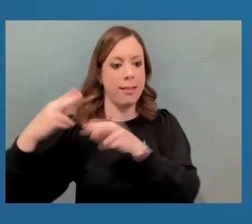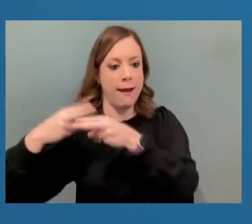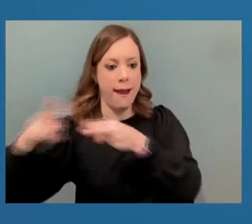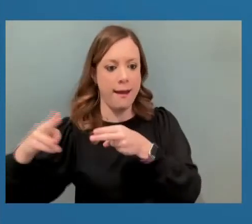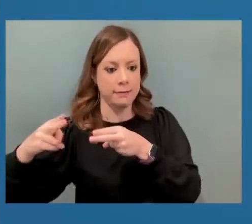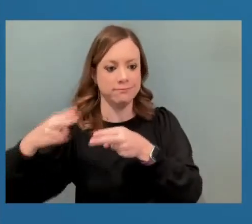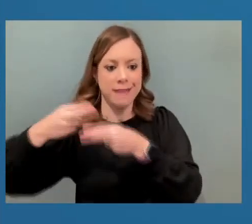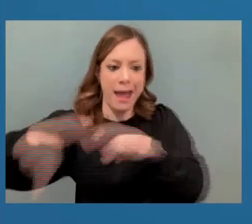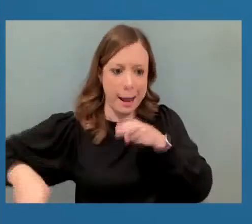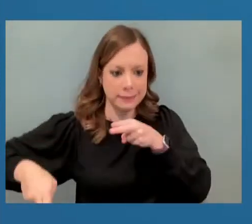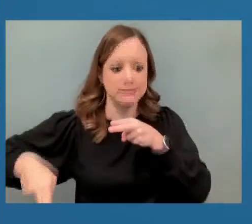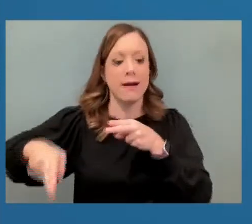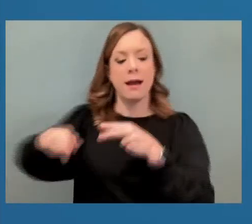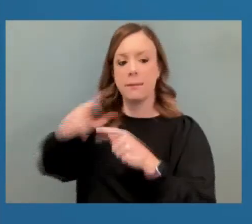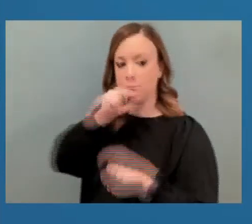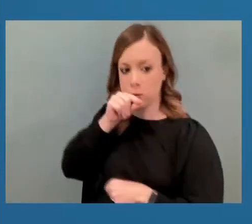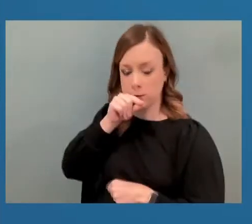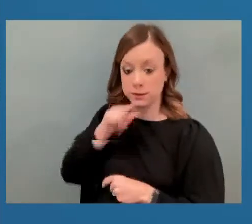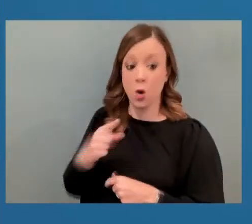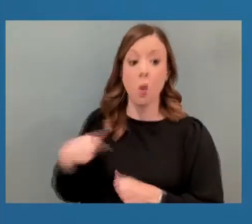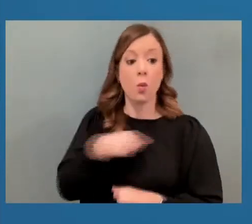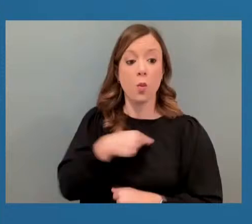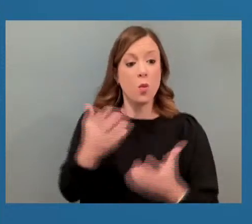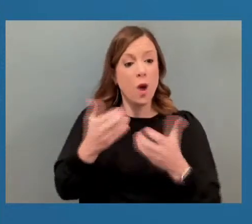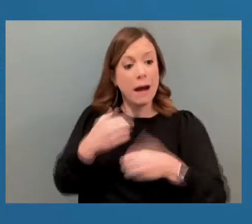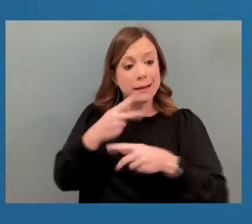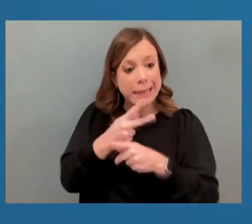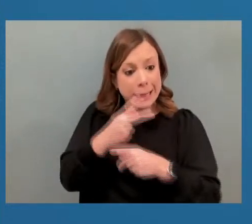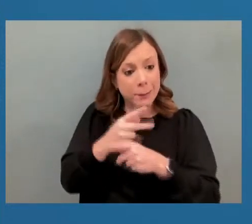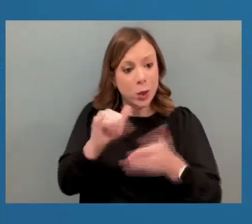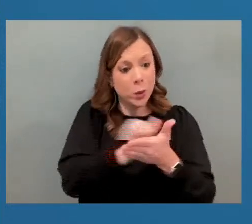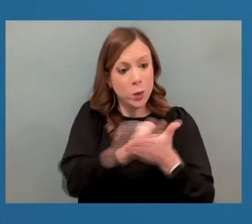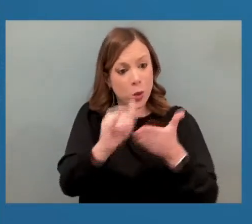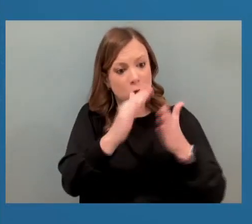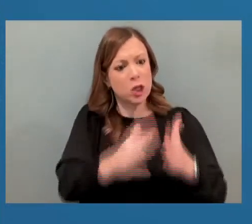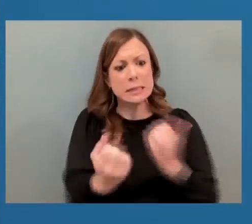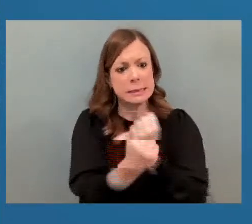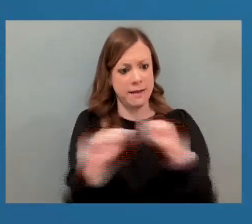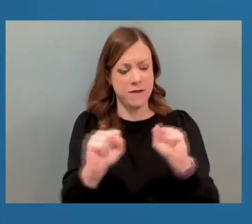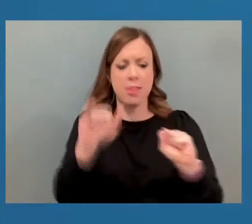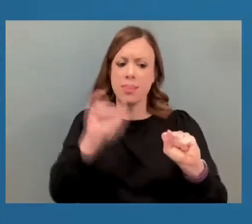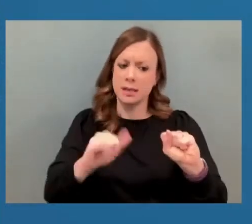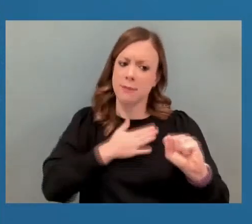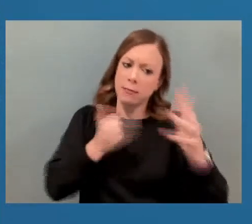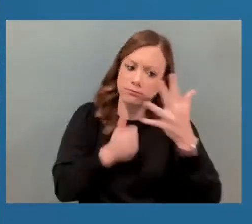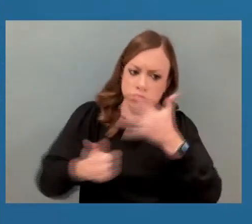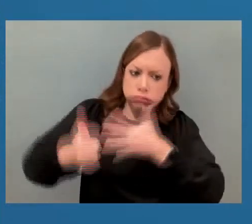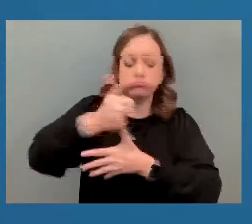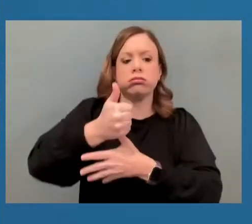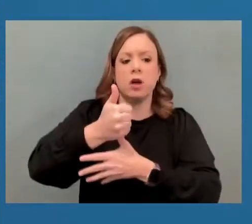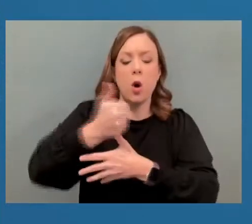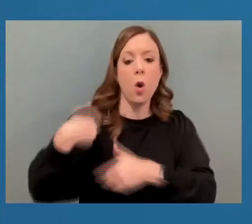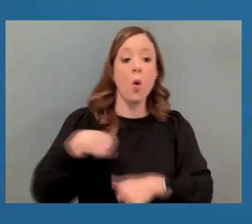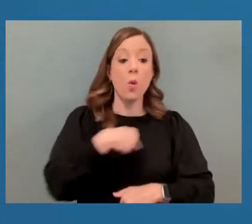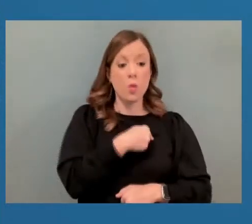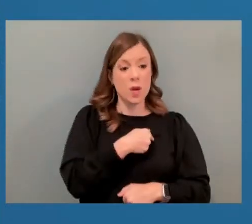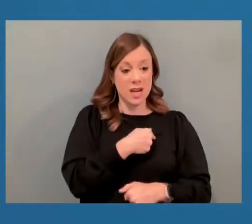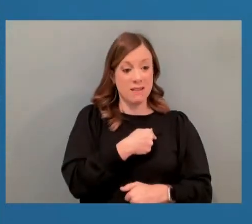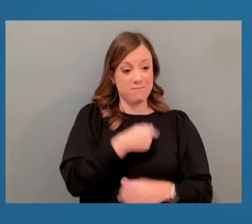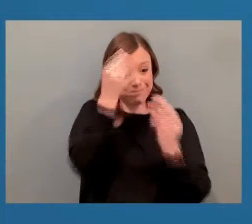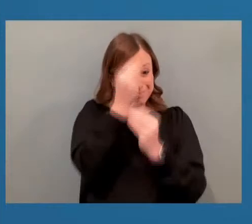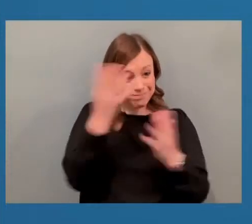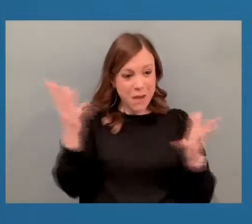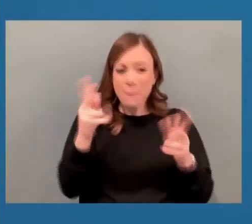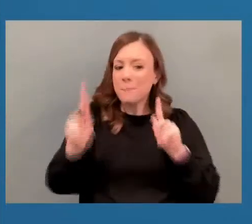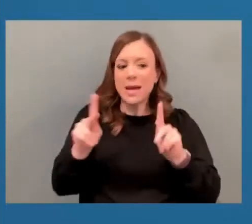to keep New Yorkers safe, which is always my top priority. Now, I want to reiterate that people should not be concerned.